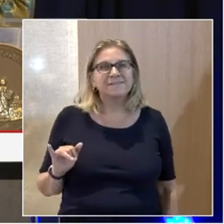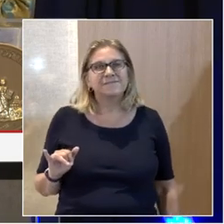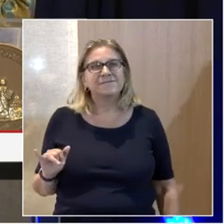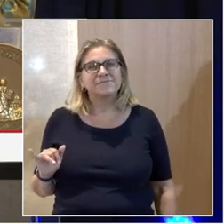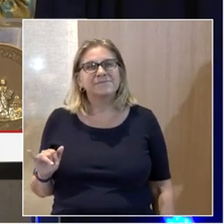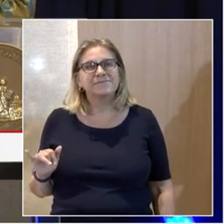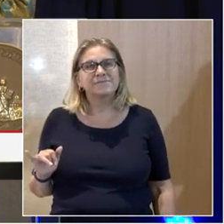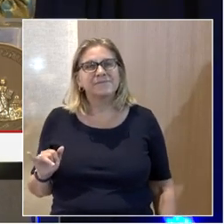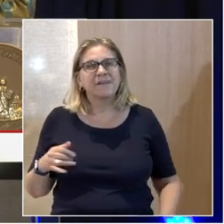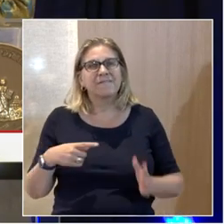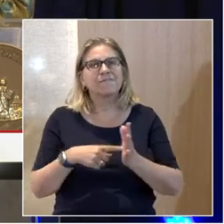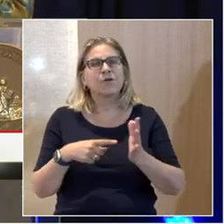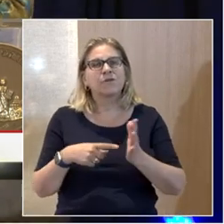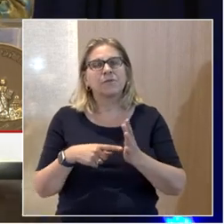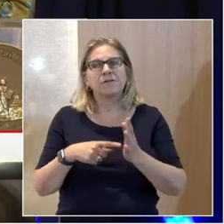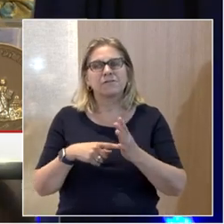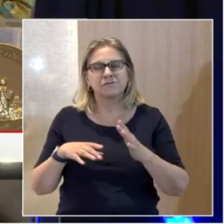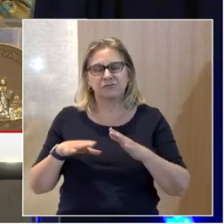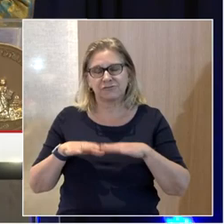Can we get a mic for this lady?